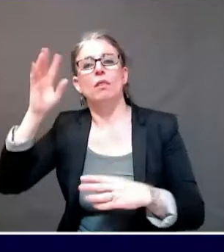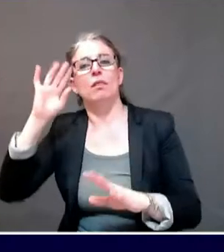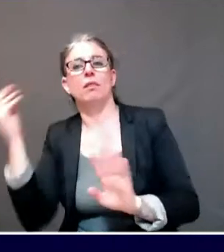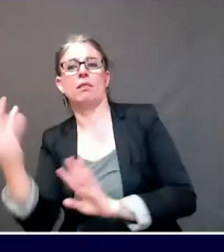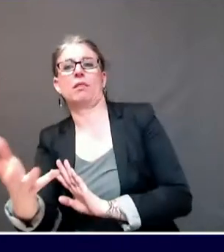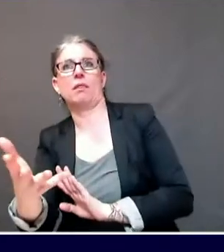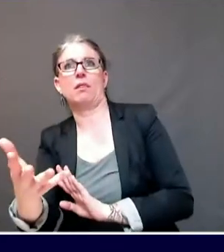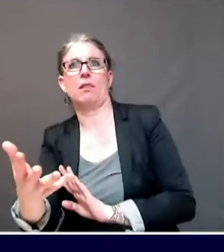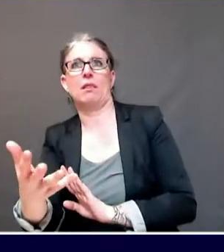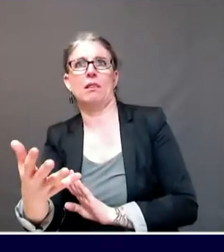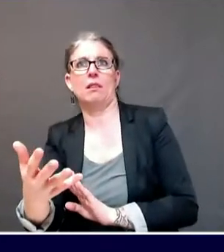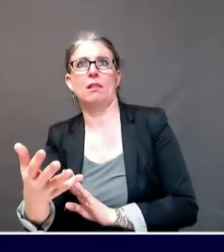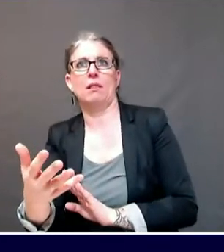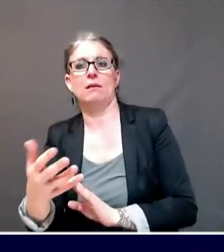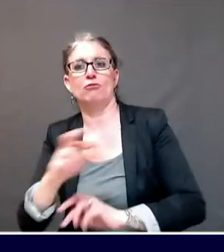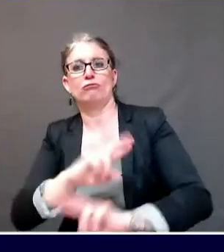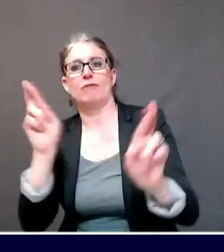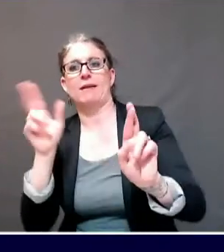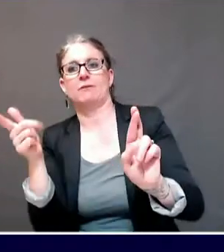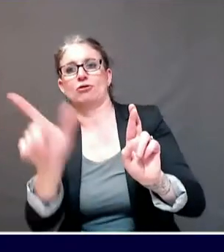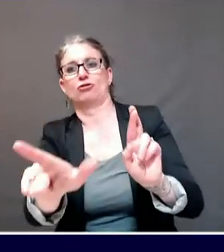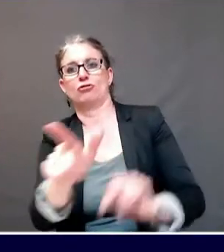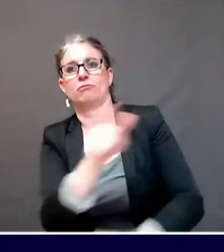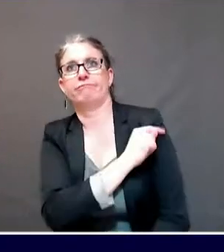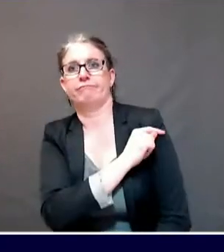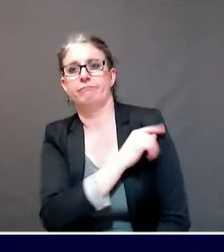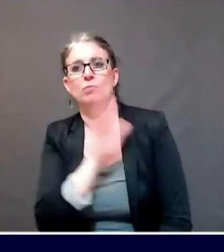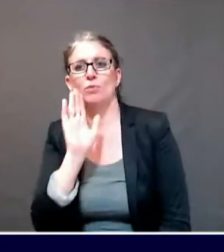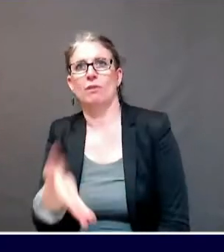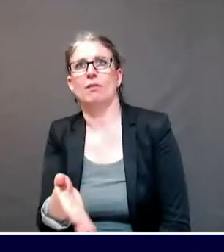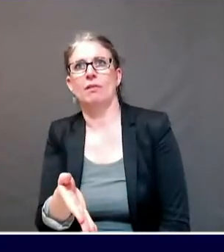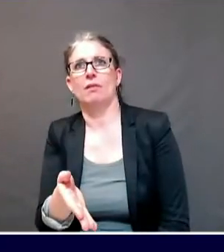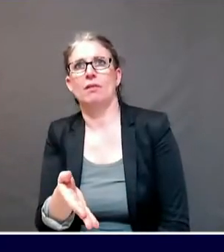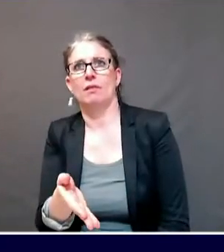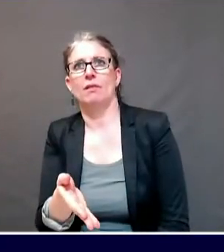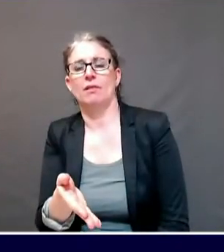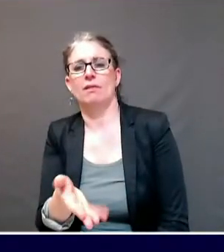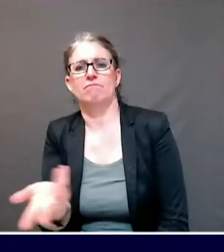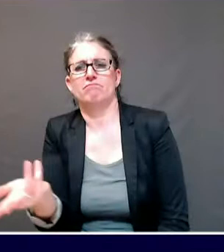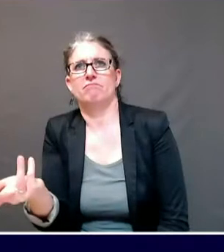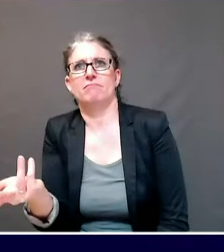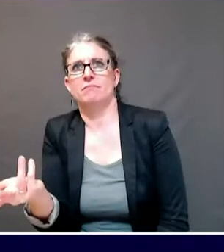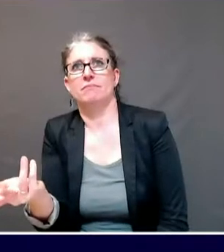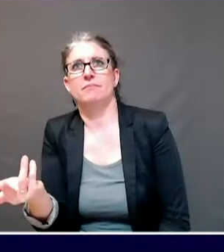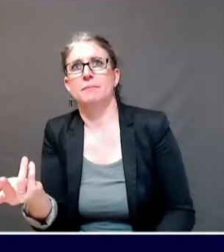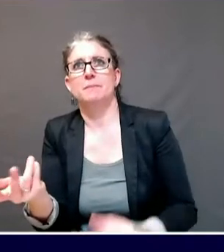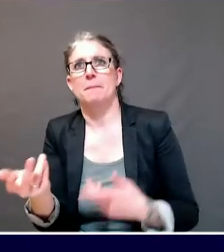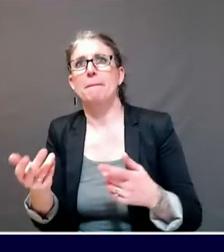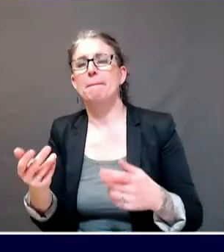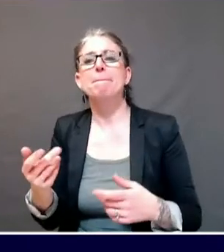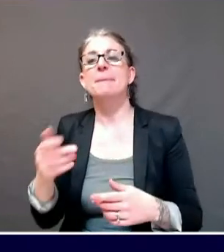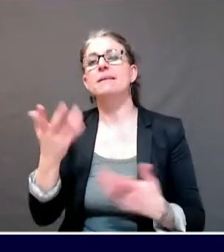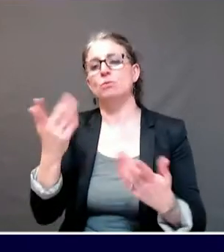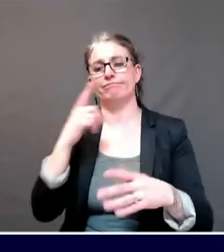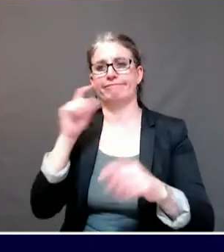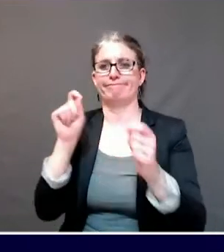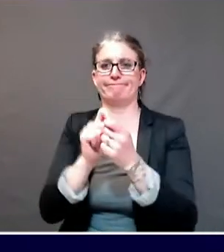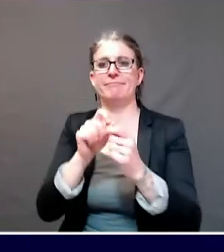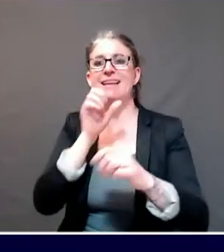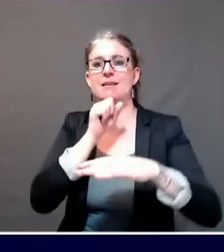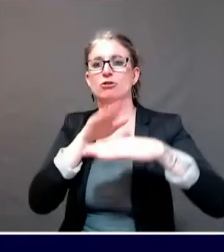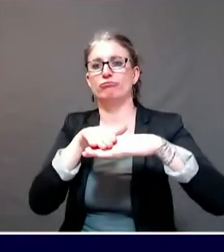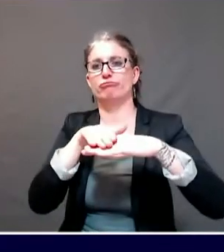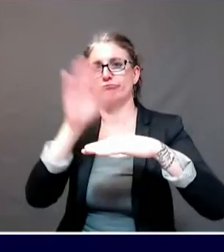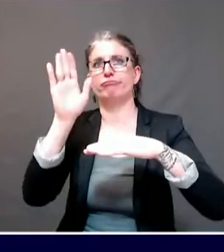1B, be they older Mainers or frontline workers, where they can get vaccinated. But where they will find out is